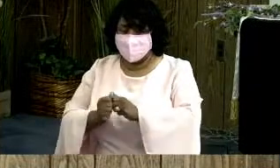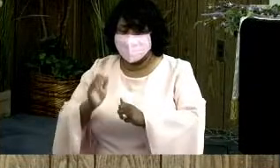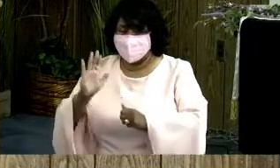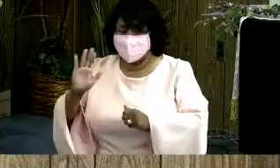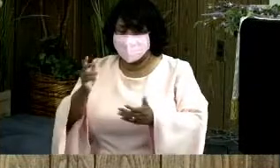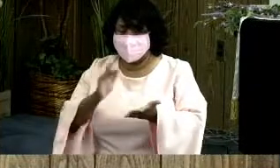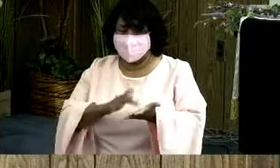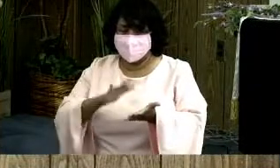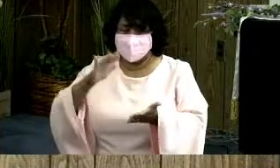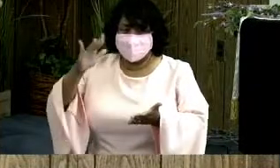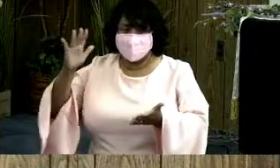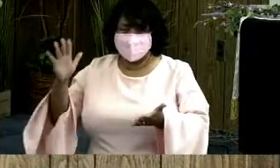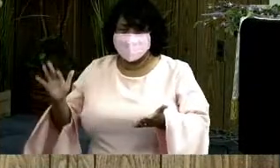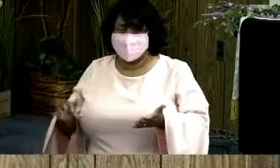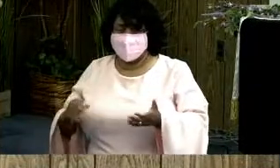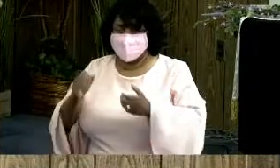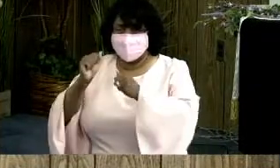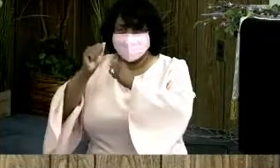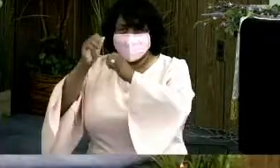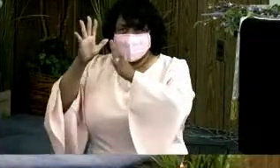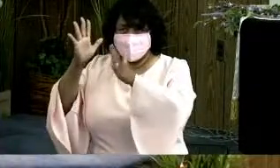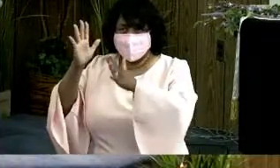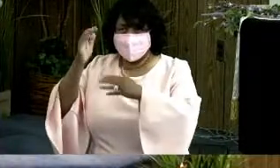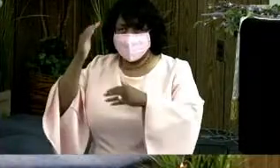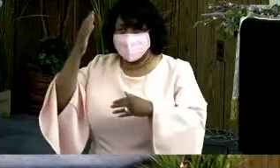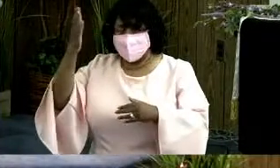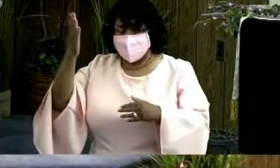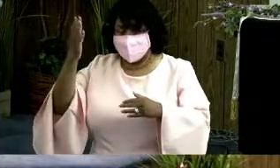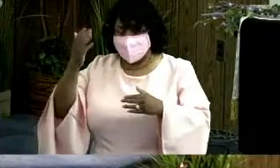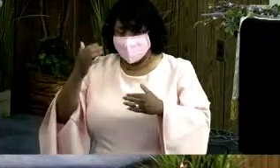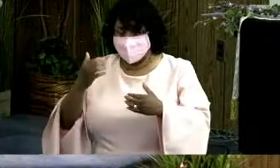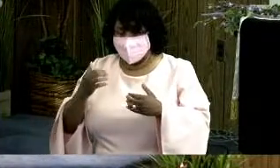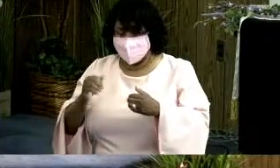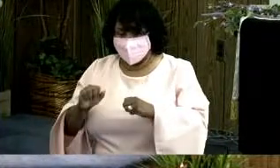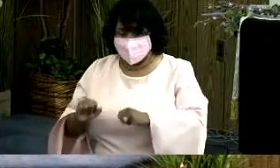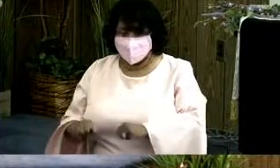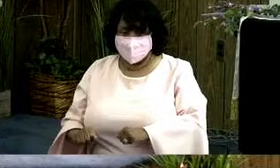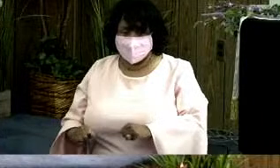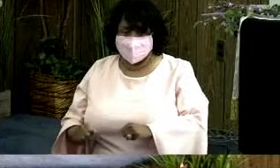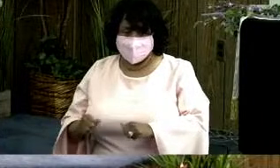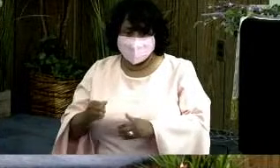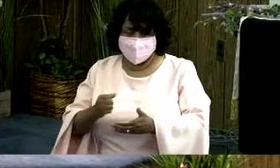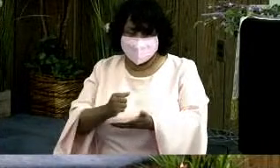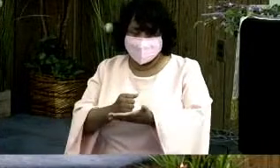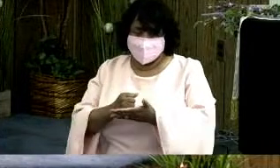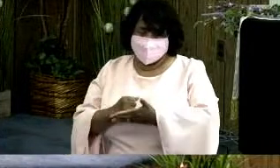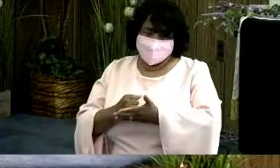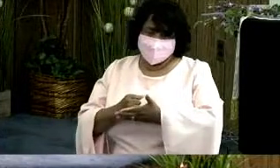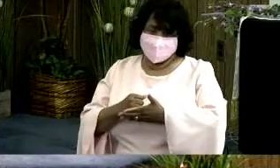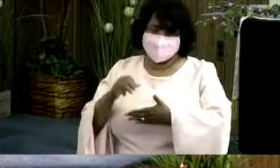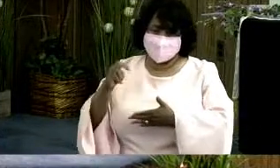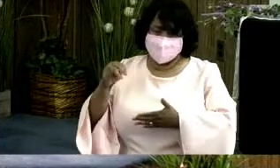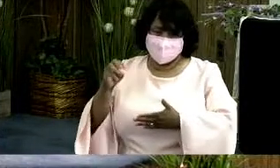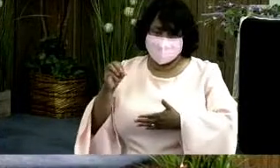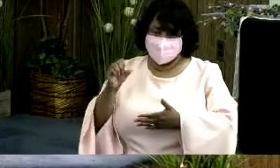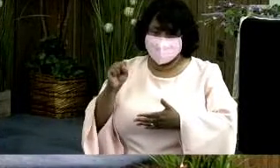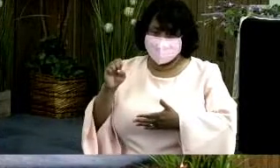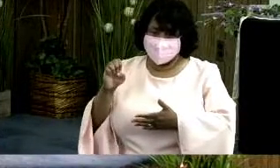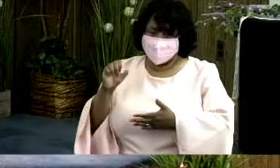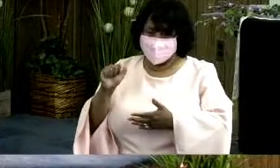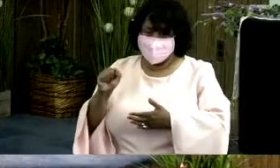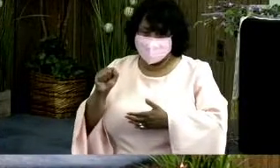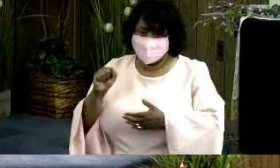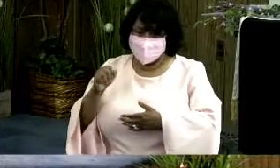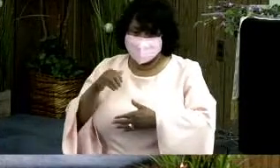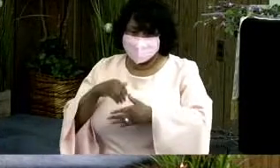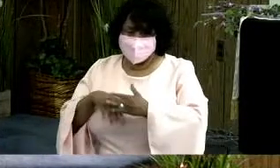Father. Father, you had held Moses in the cliff of the rock while you passed by